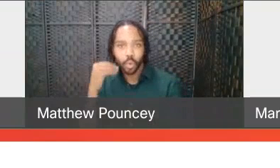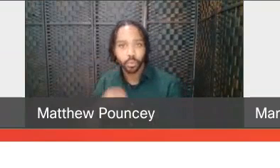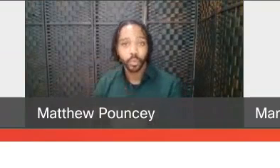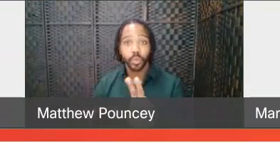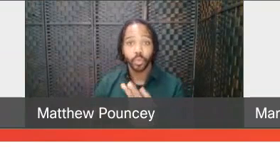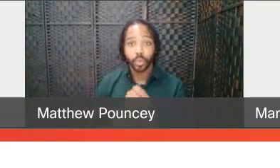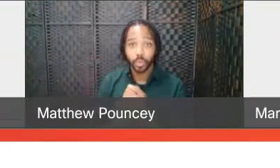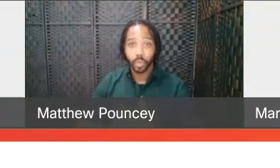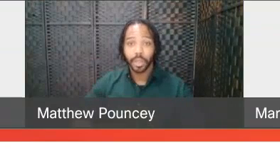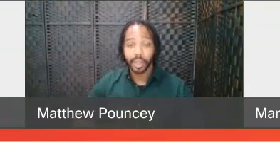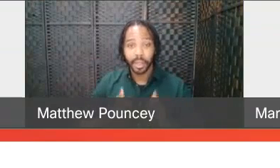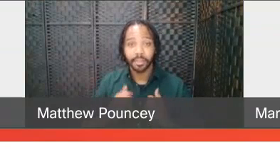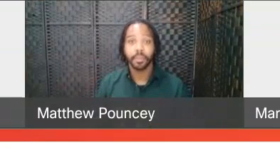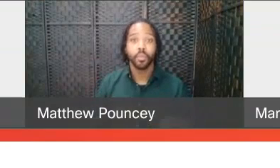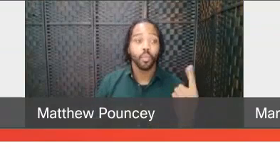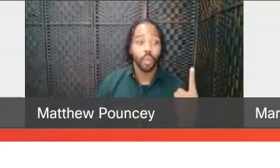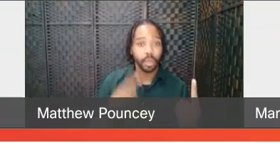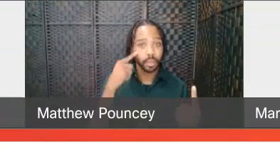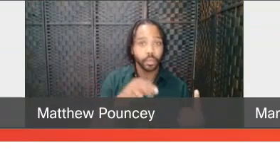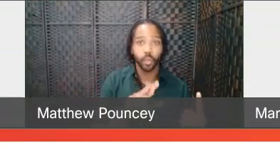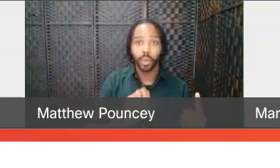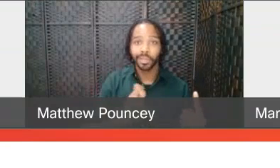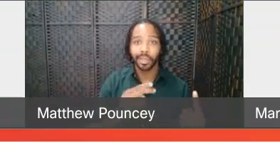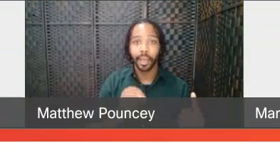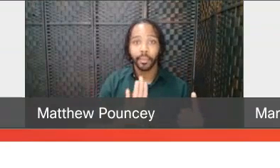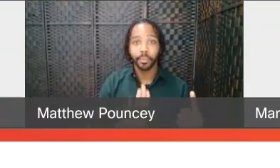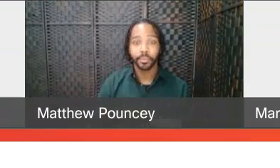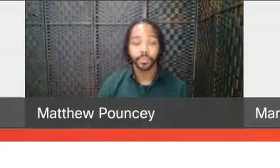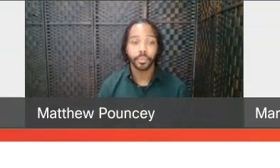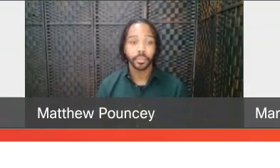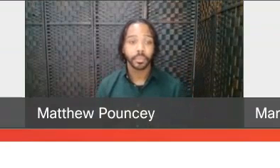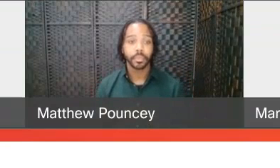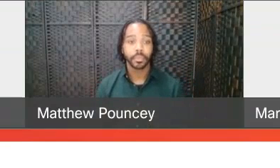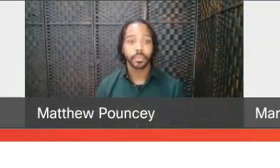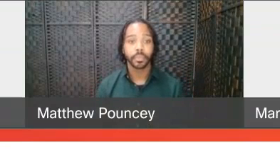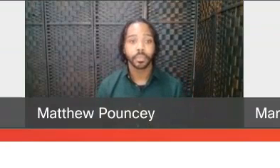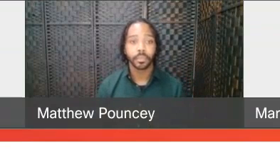in supported living, and 1 in residential habilitation.